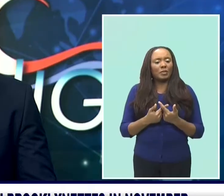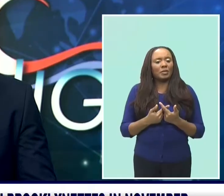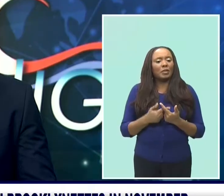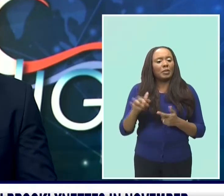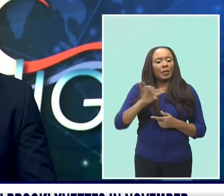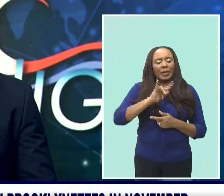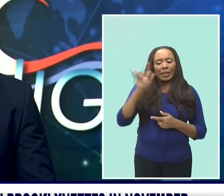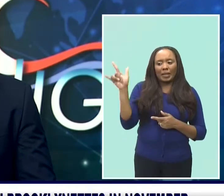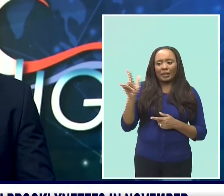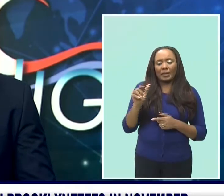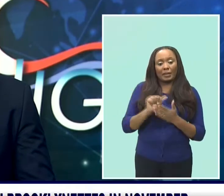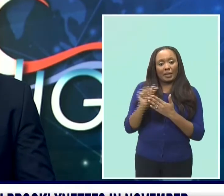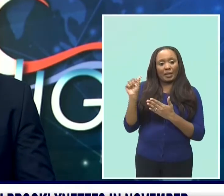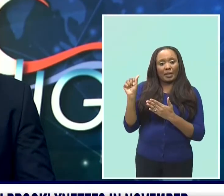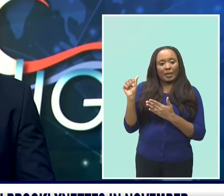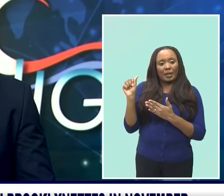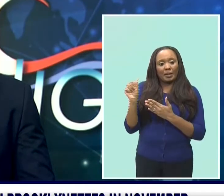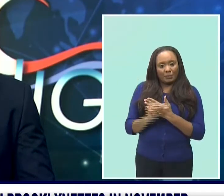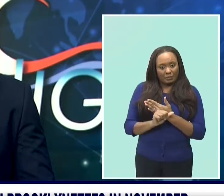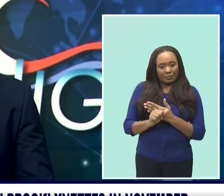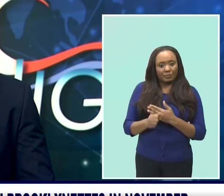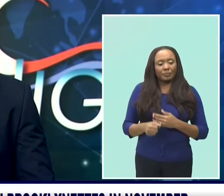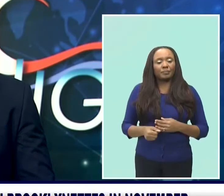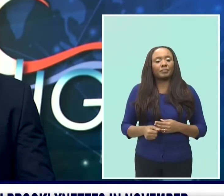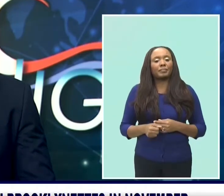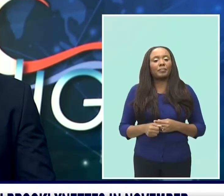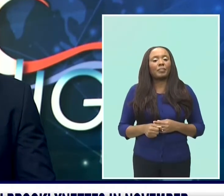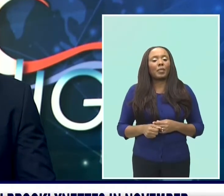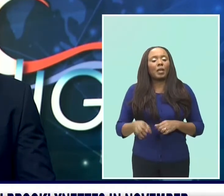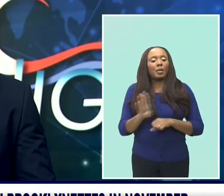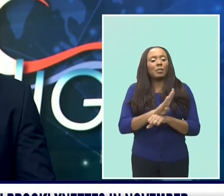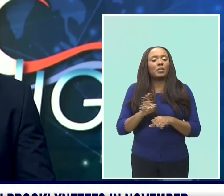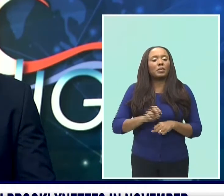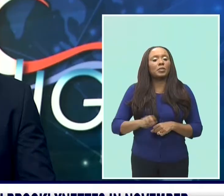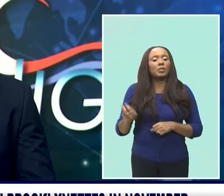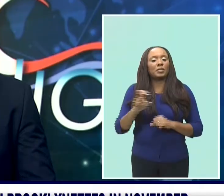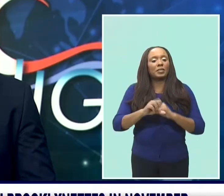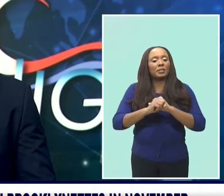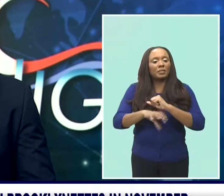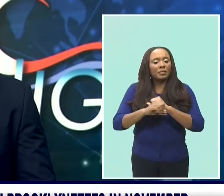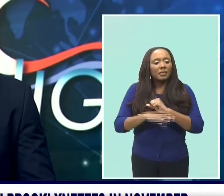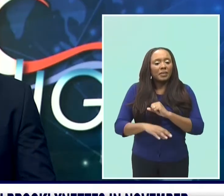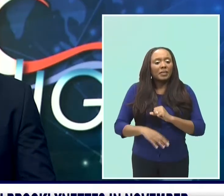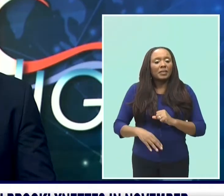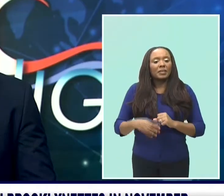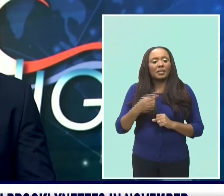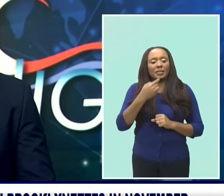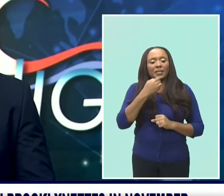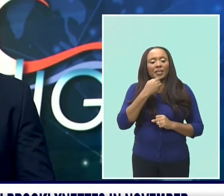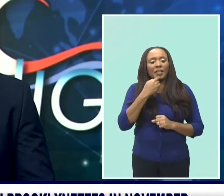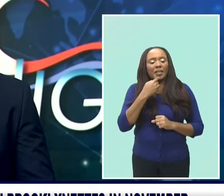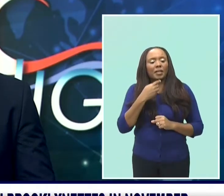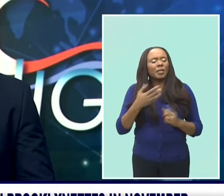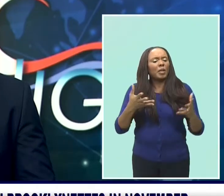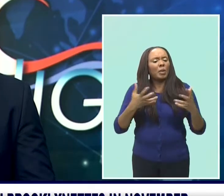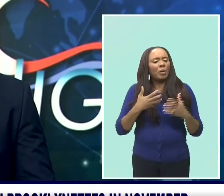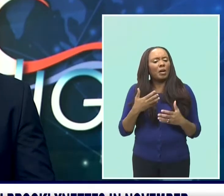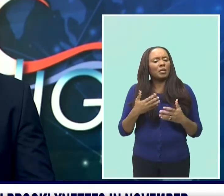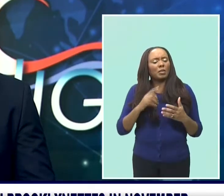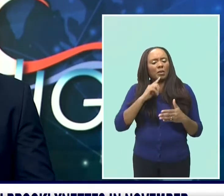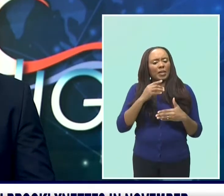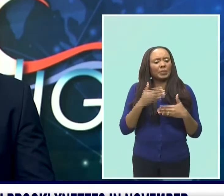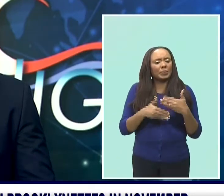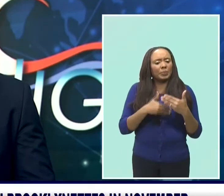past April. Now, according to the Barbados Tourism Marketing Inc.'s Senior Business Development Manager, Usi Skeet, it's all part of